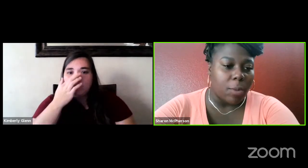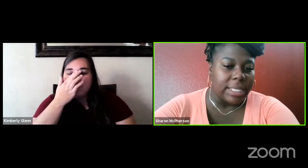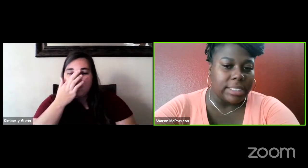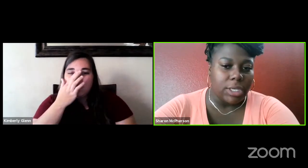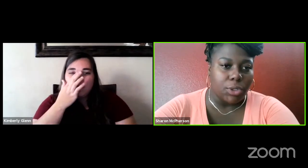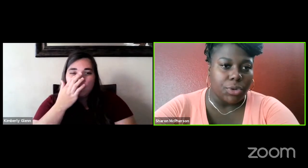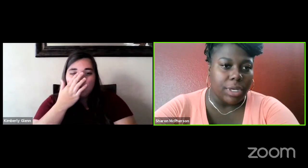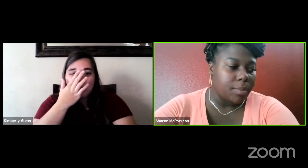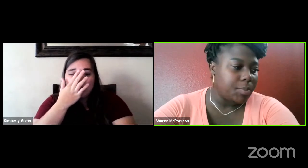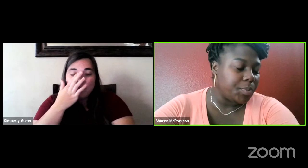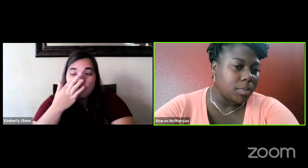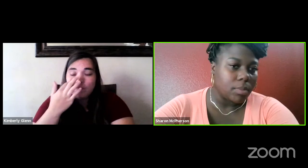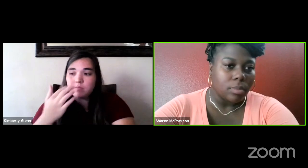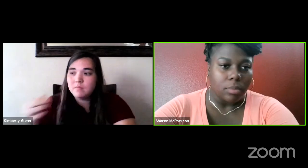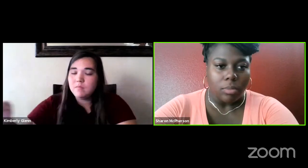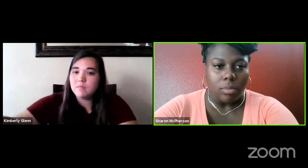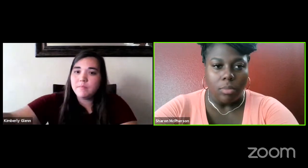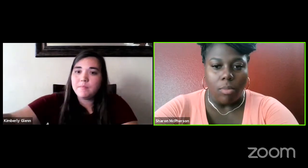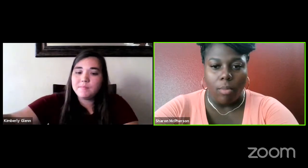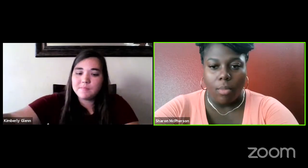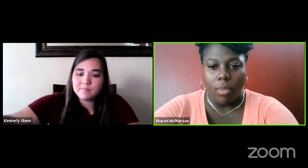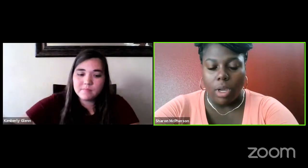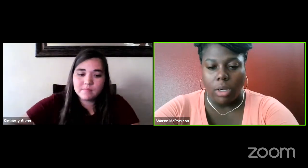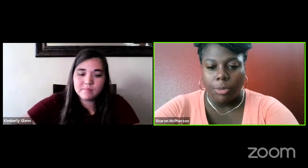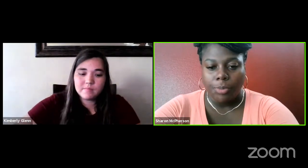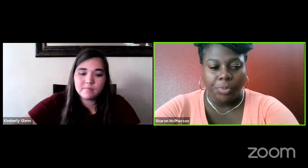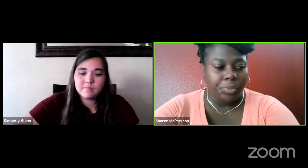Or so that we can see your screen?